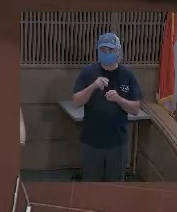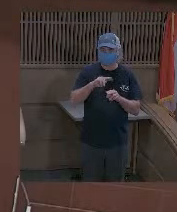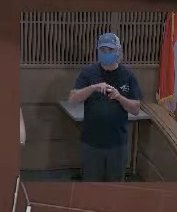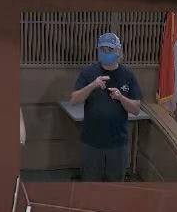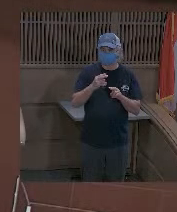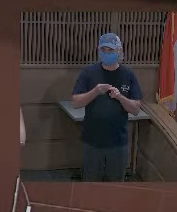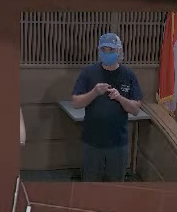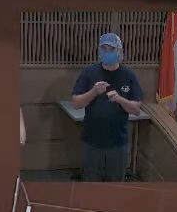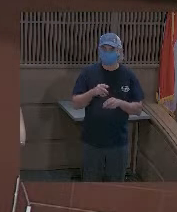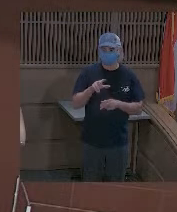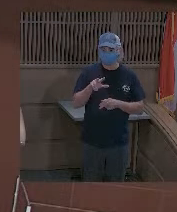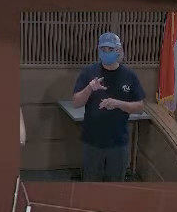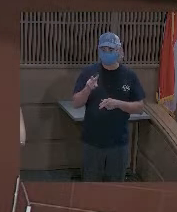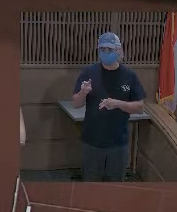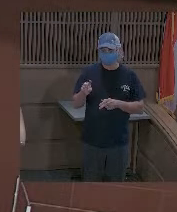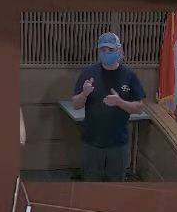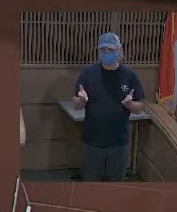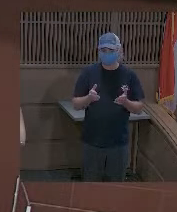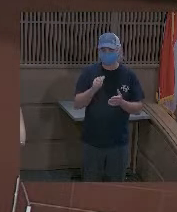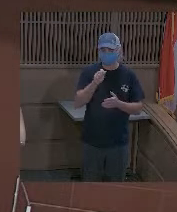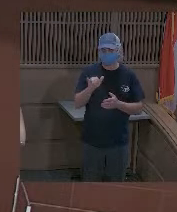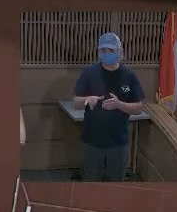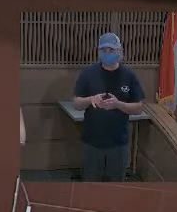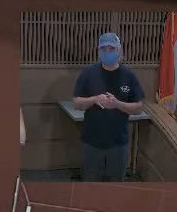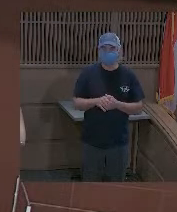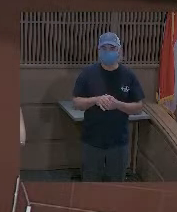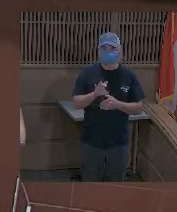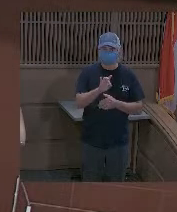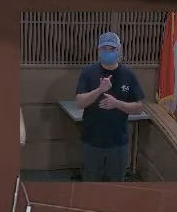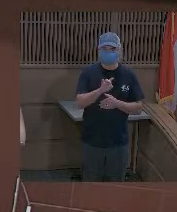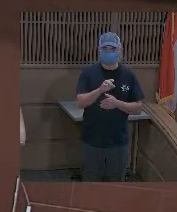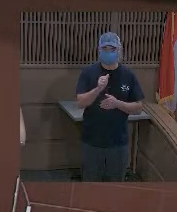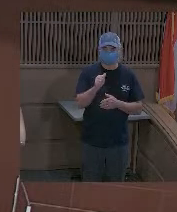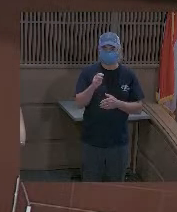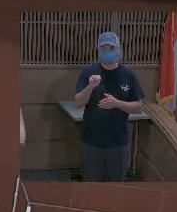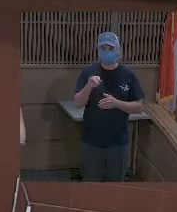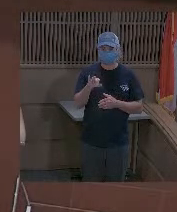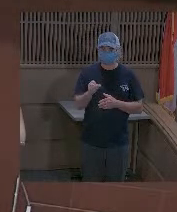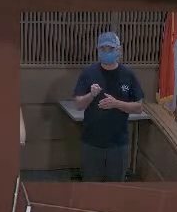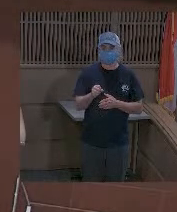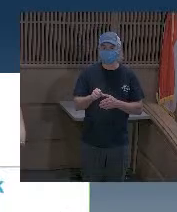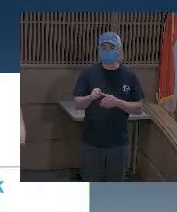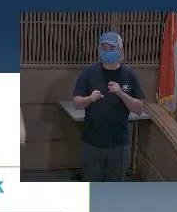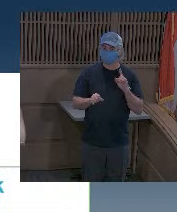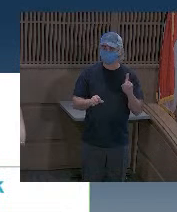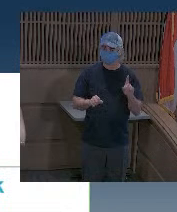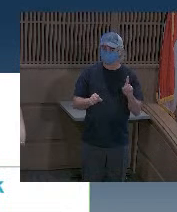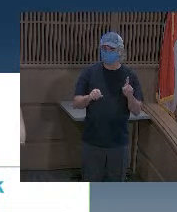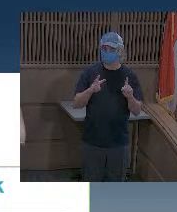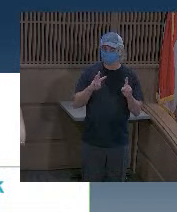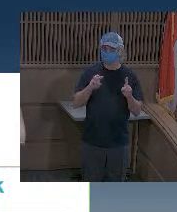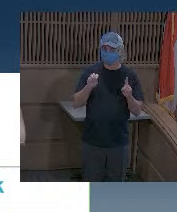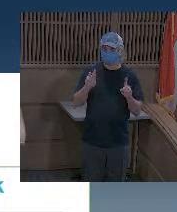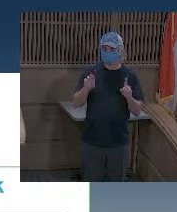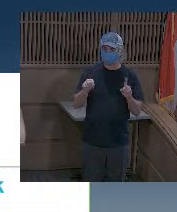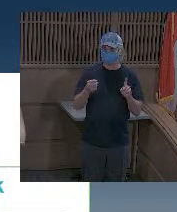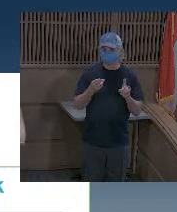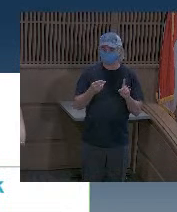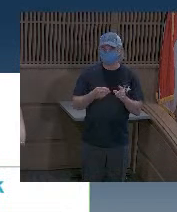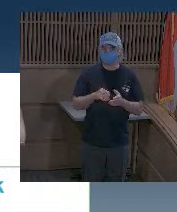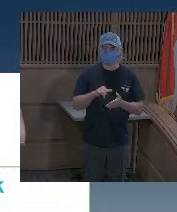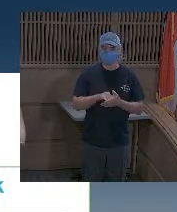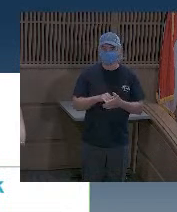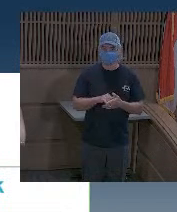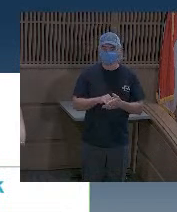includes 32 in Albany, 8 in Sumter, and 1 in Worth County. That represents a decrease of